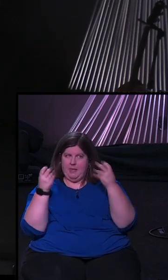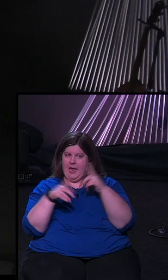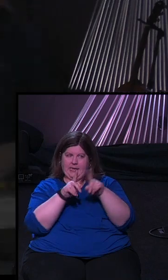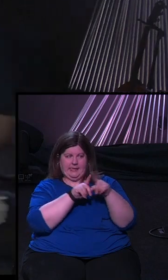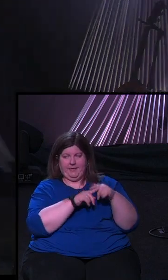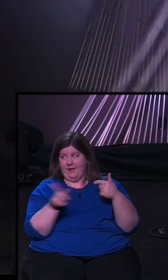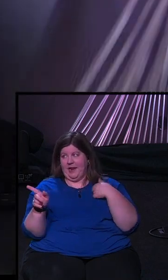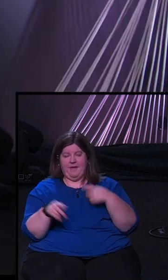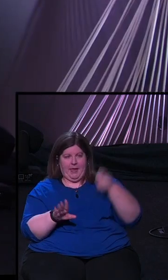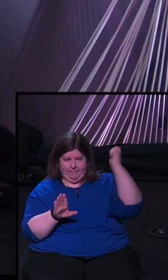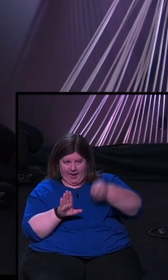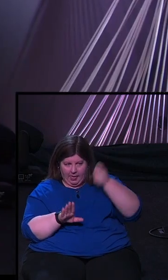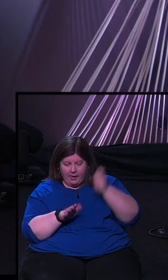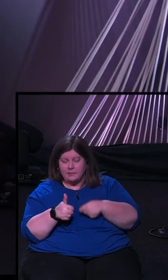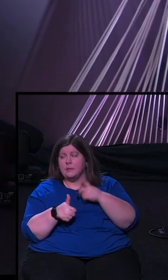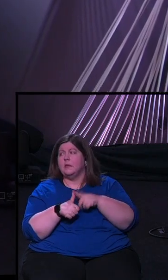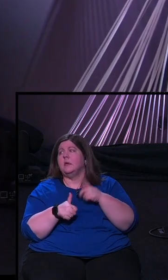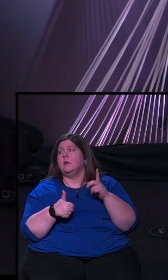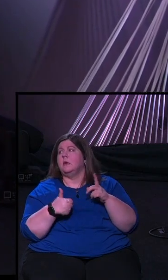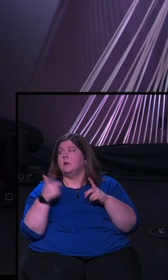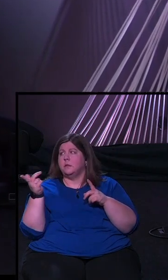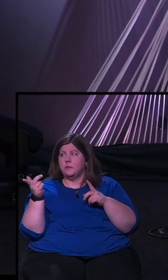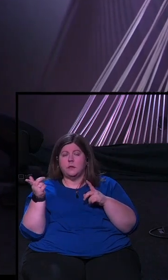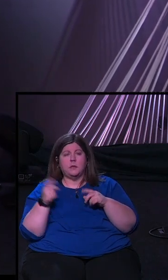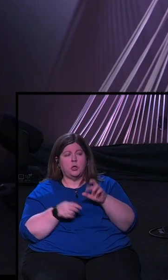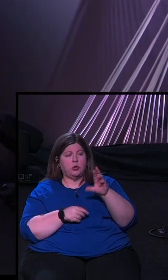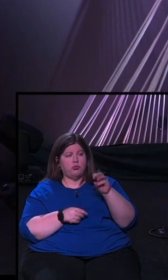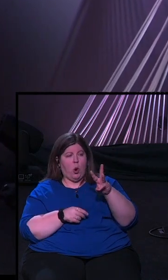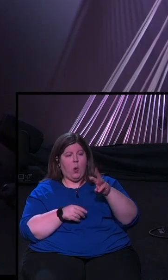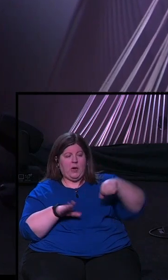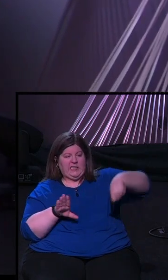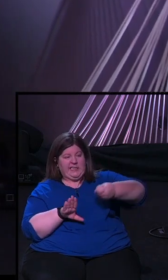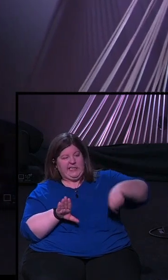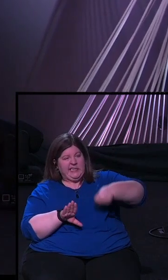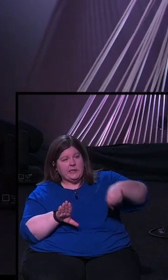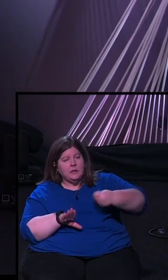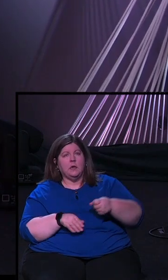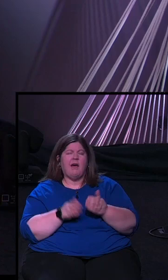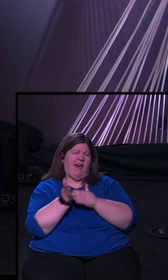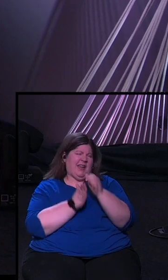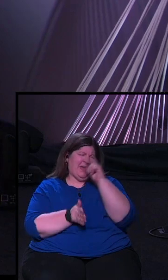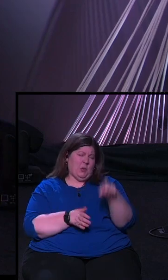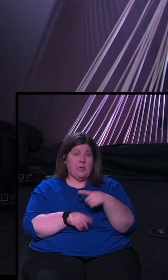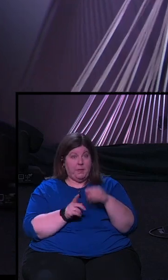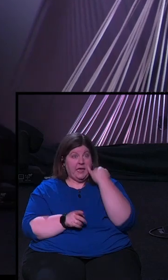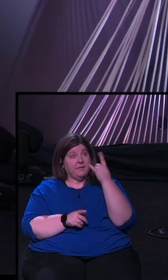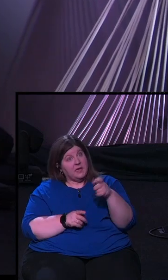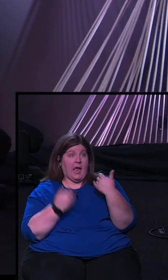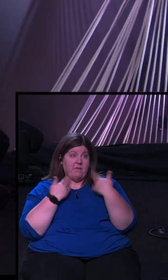up here. I got a mallet right here. Couple other things, crowbar. I don't often need this one, but when I do, it's